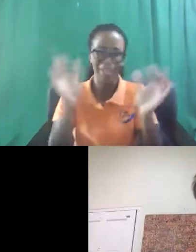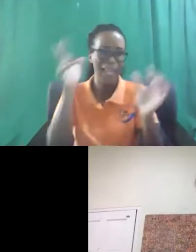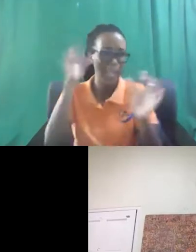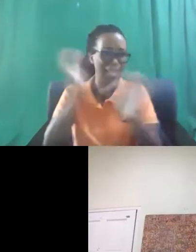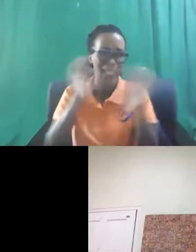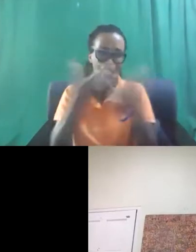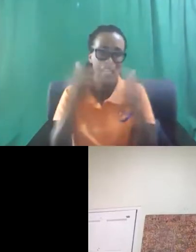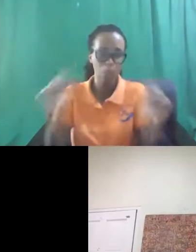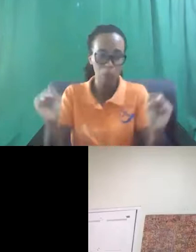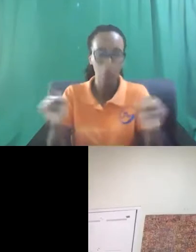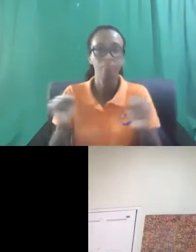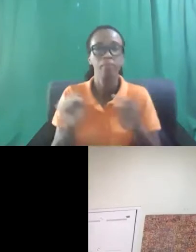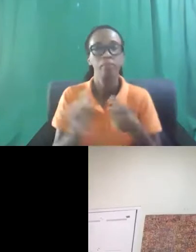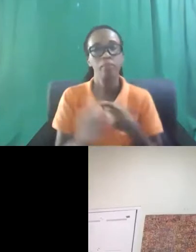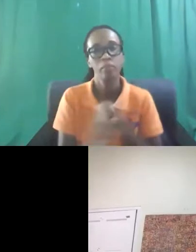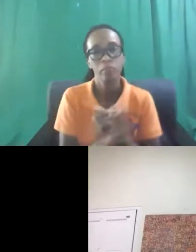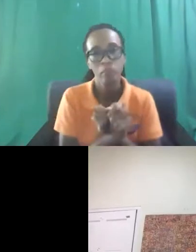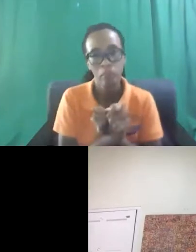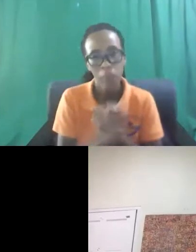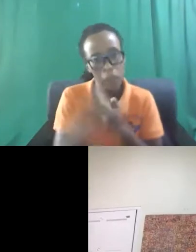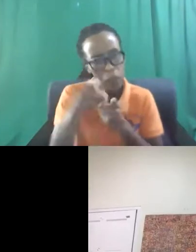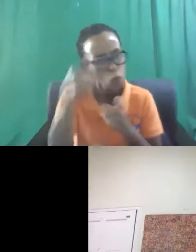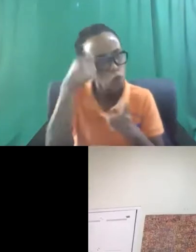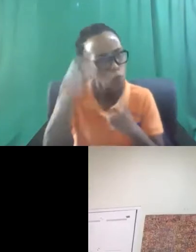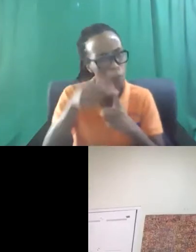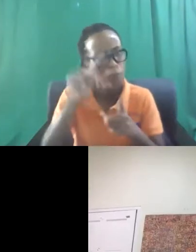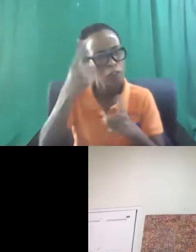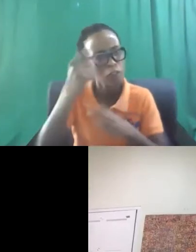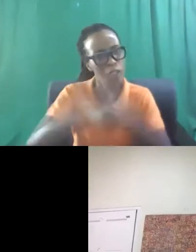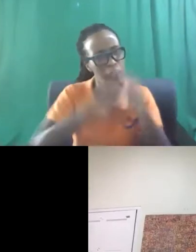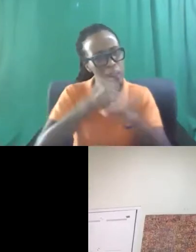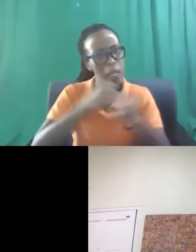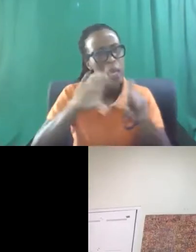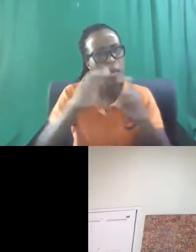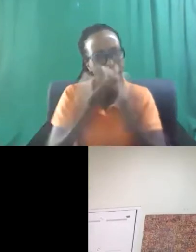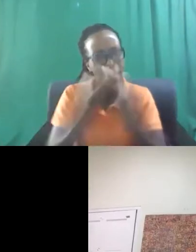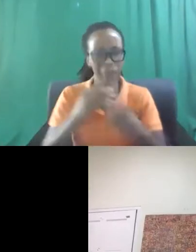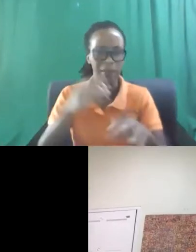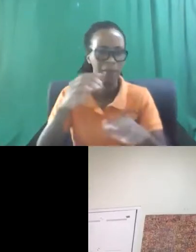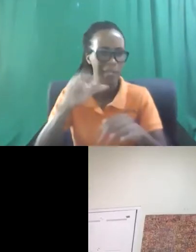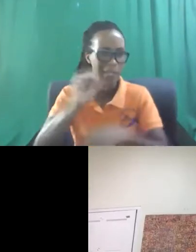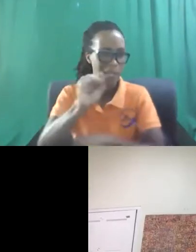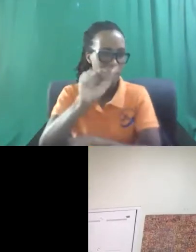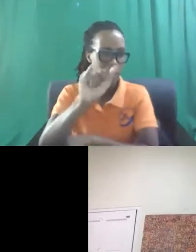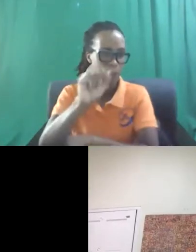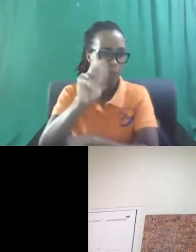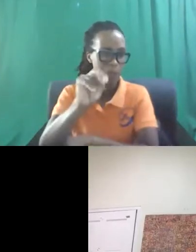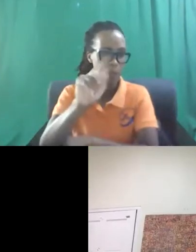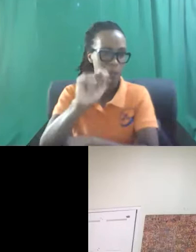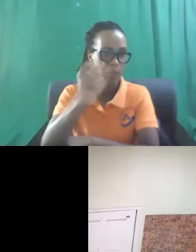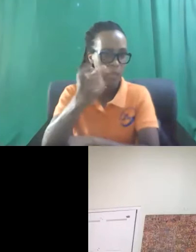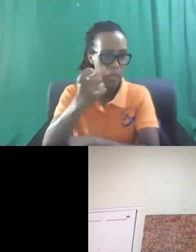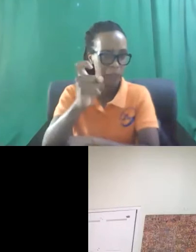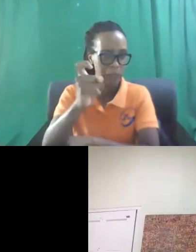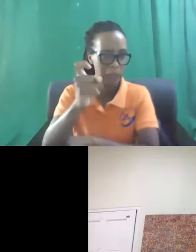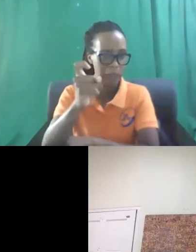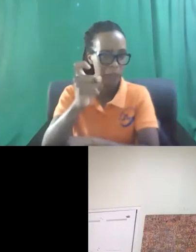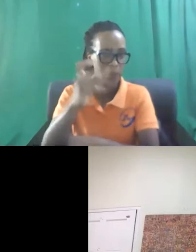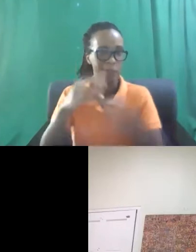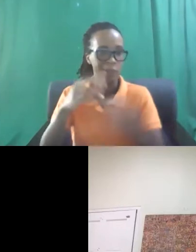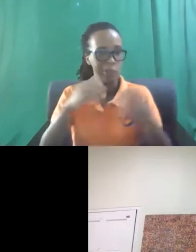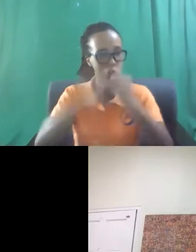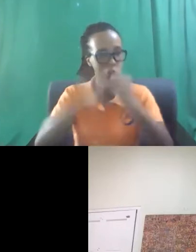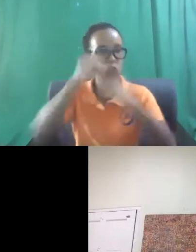remember in my first year class on syntax, the place where many people get inspired,